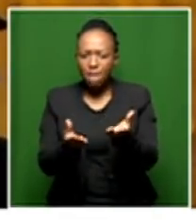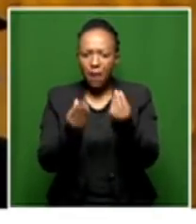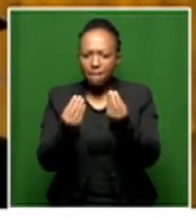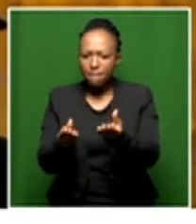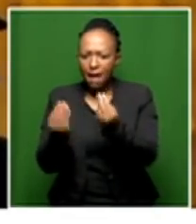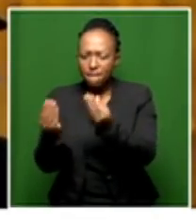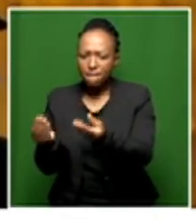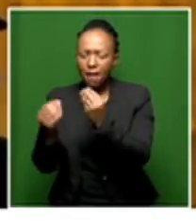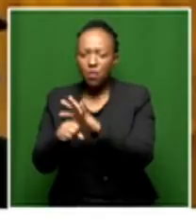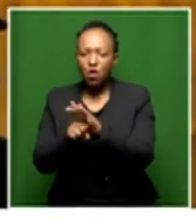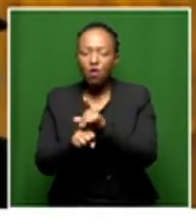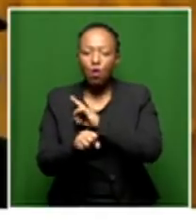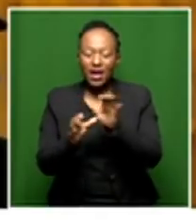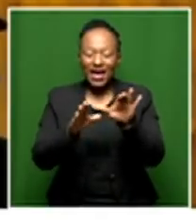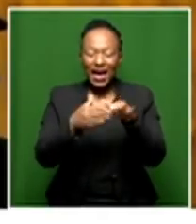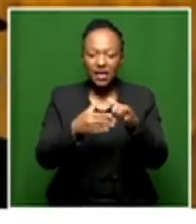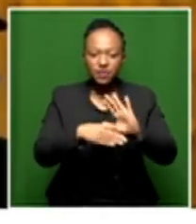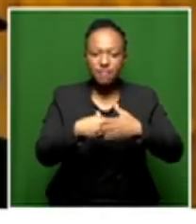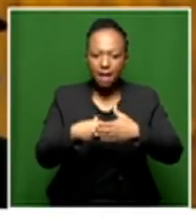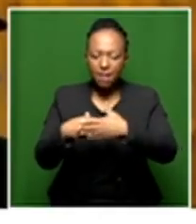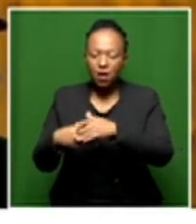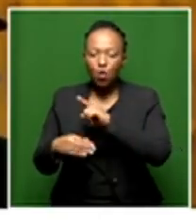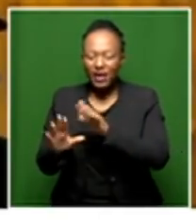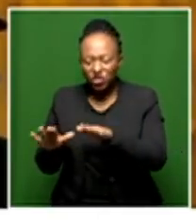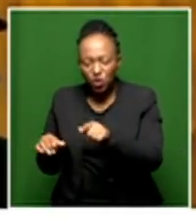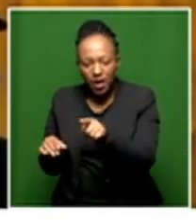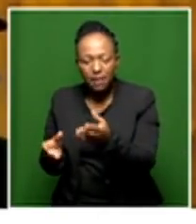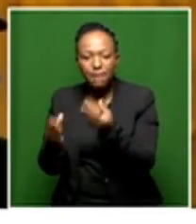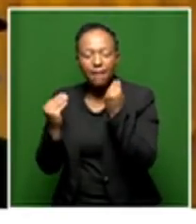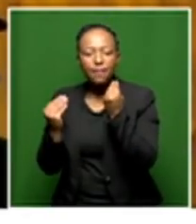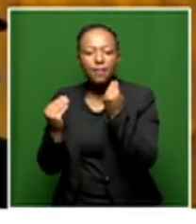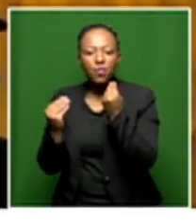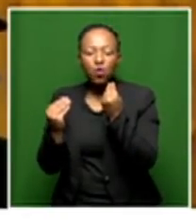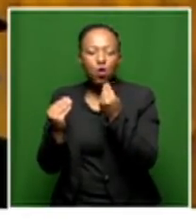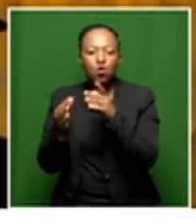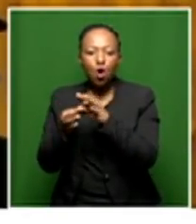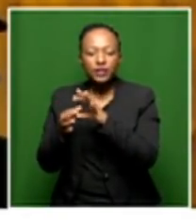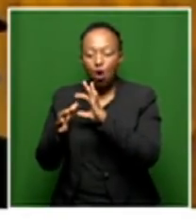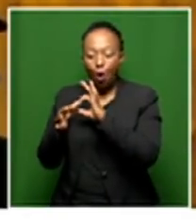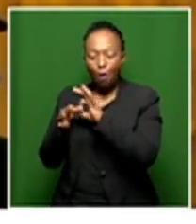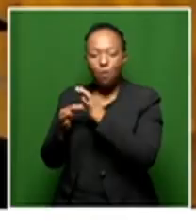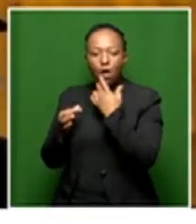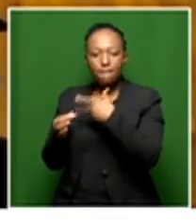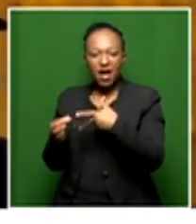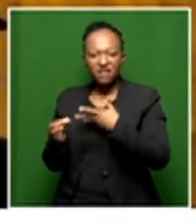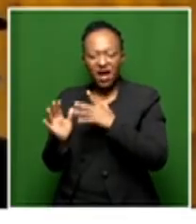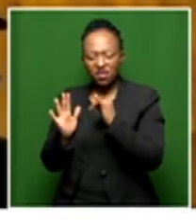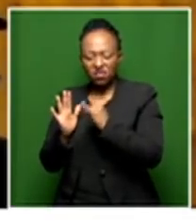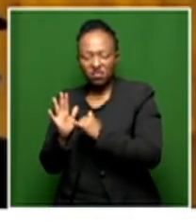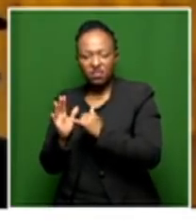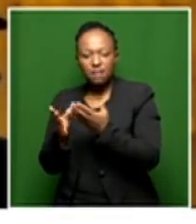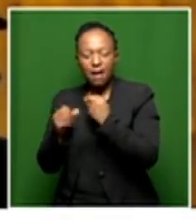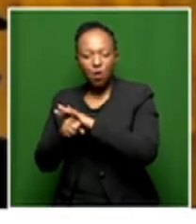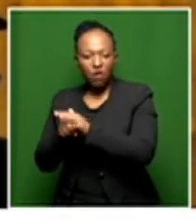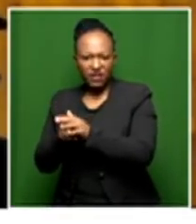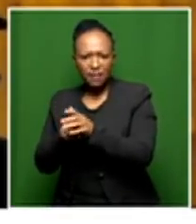that are closing down because they are the ones infected as opposed to living in a house with a parent that is infected. So Are we finding that